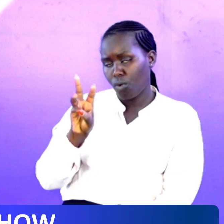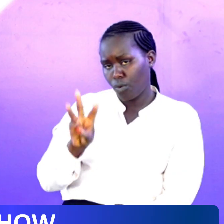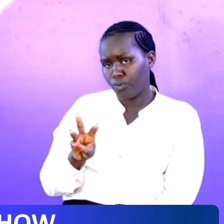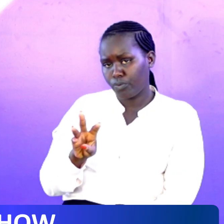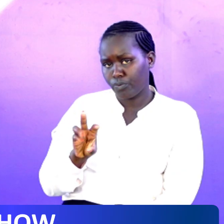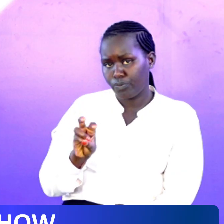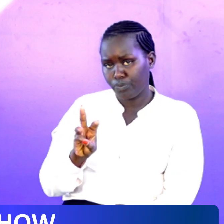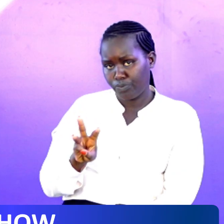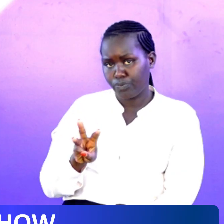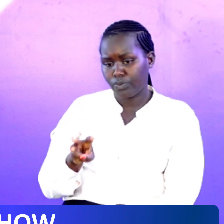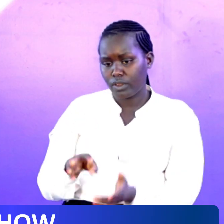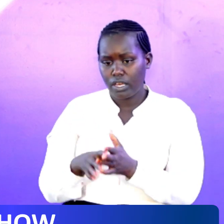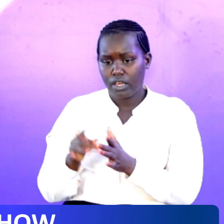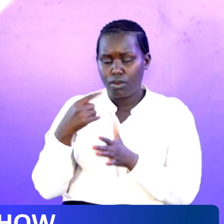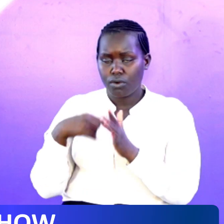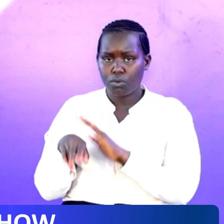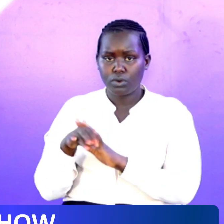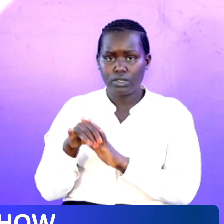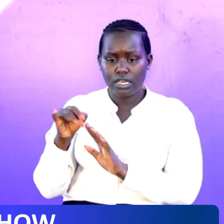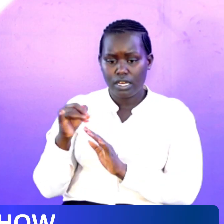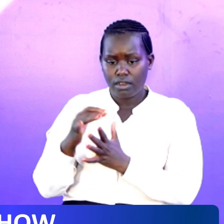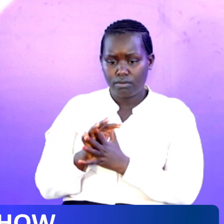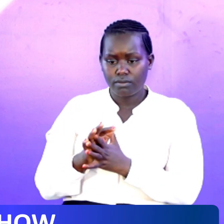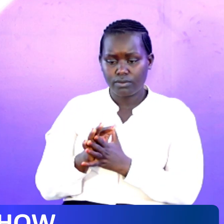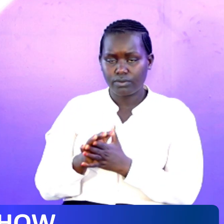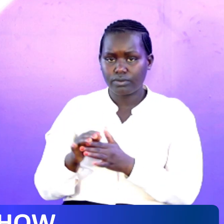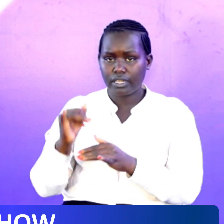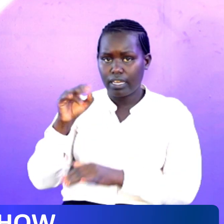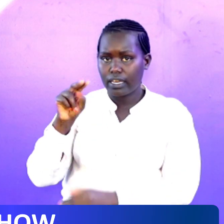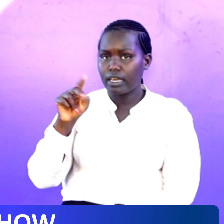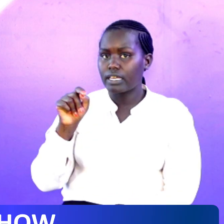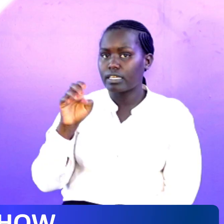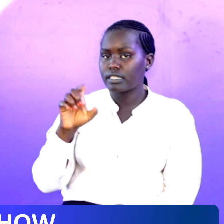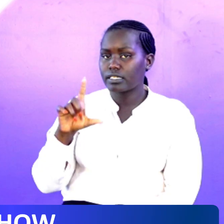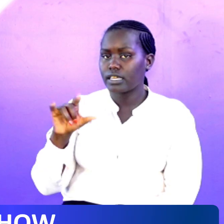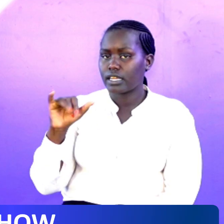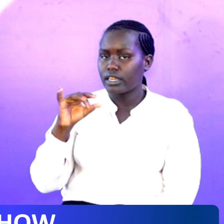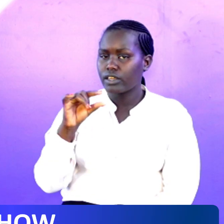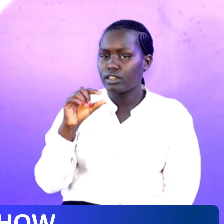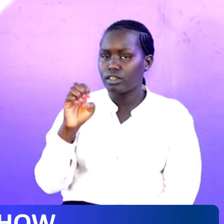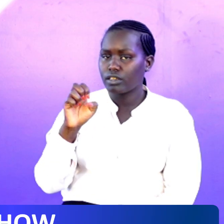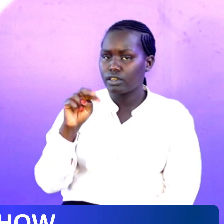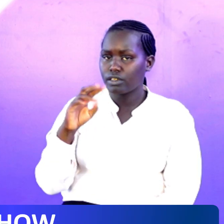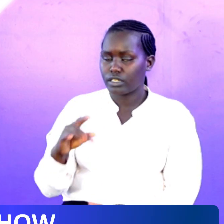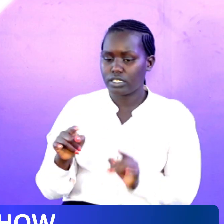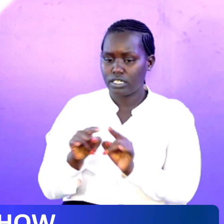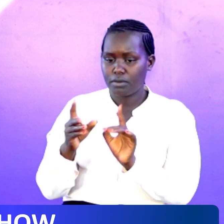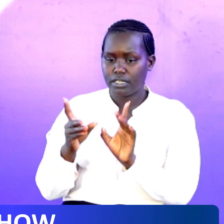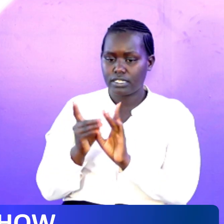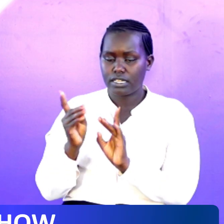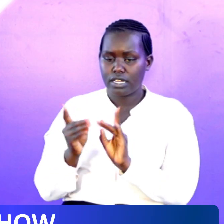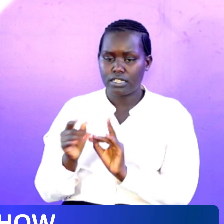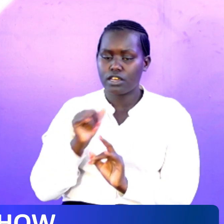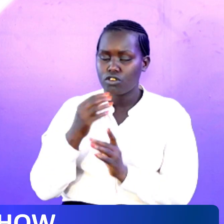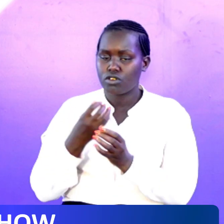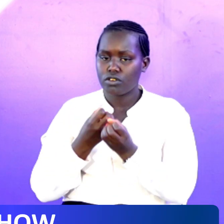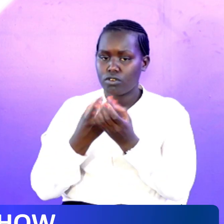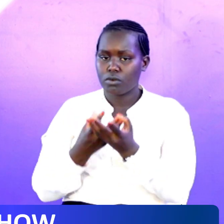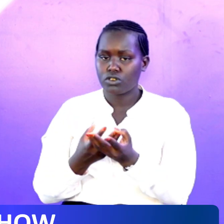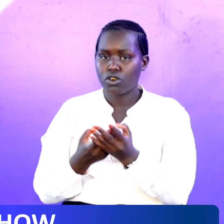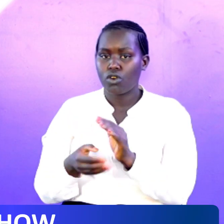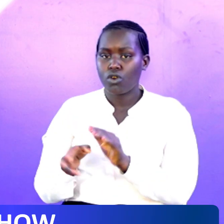Raw intelligence is intelligence as we call it data. Yeah. You know, data is not information. Yeah. So it seems Ruto